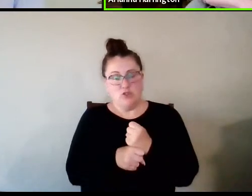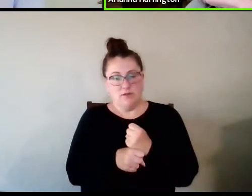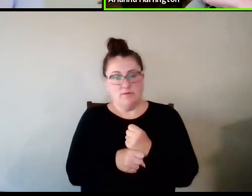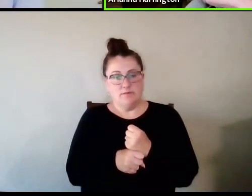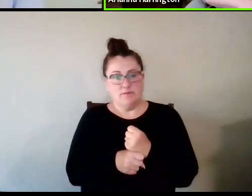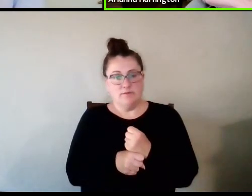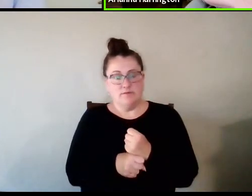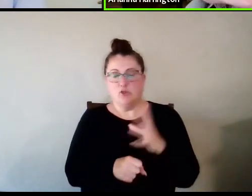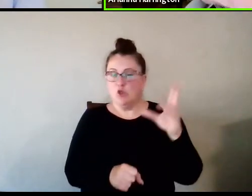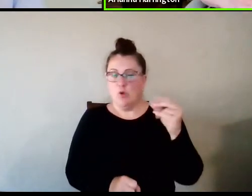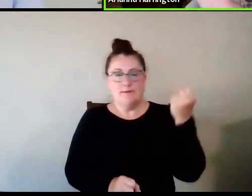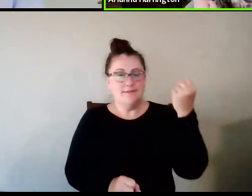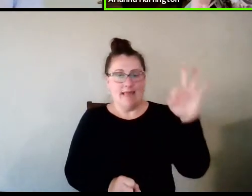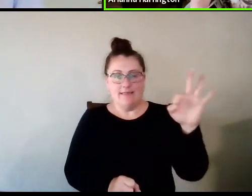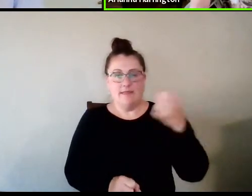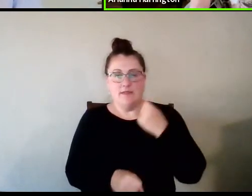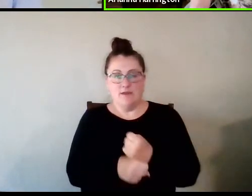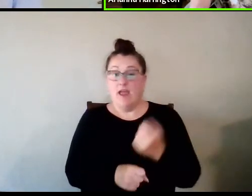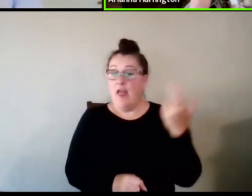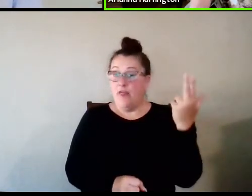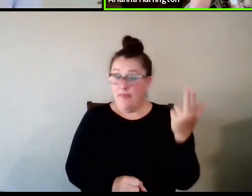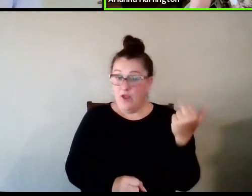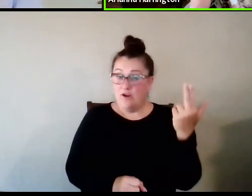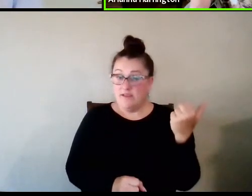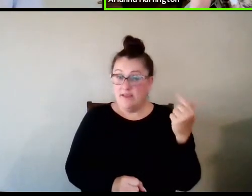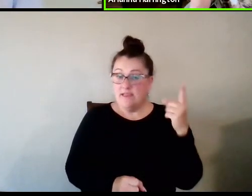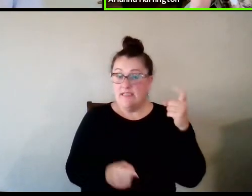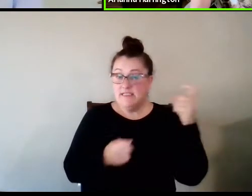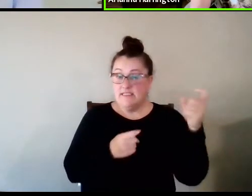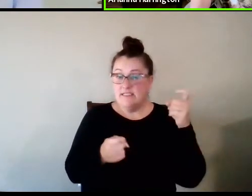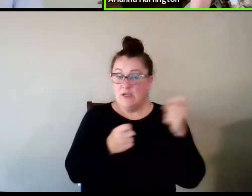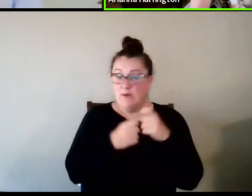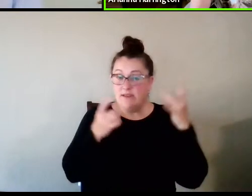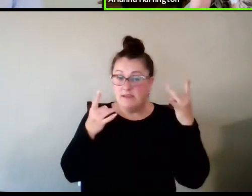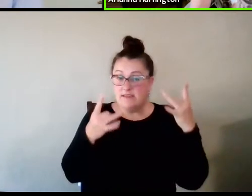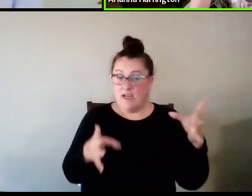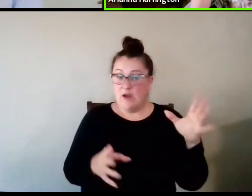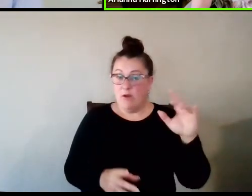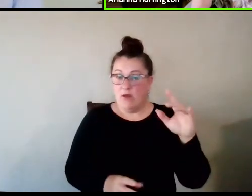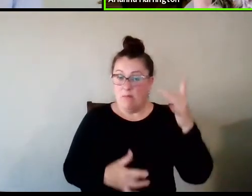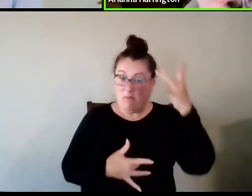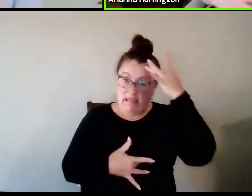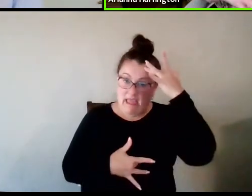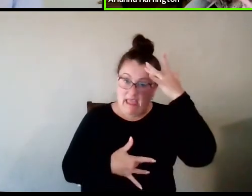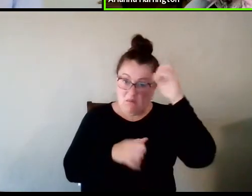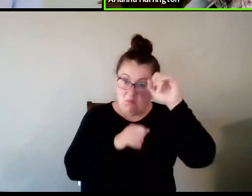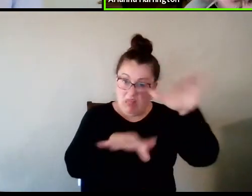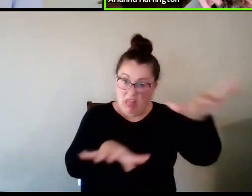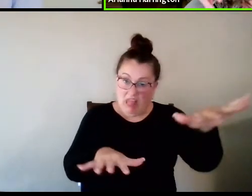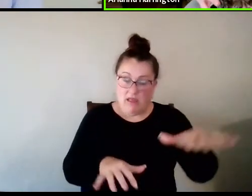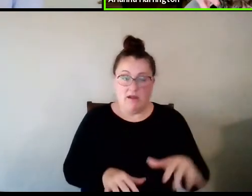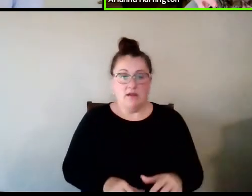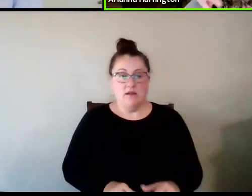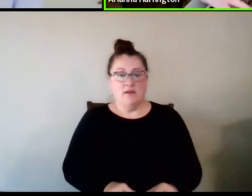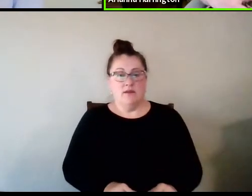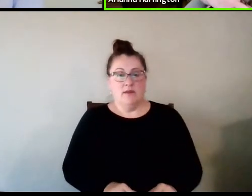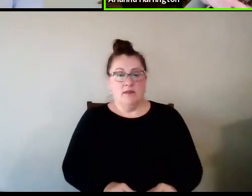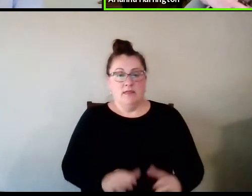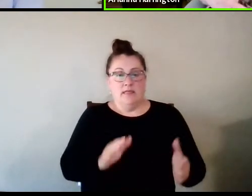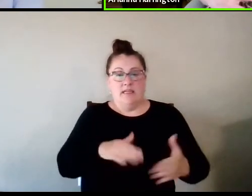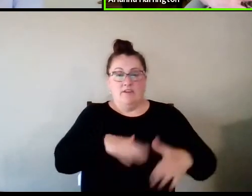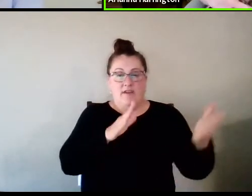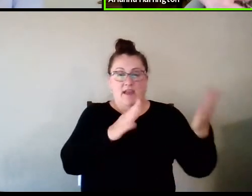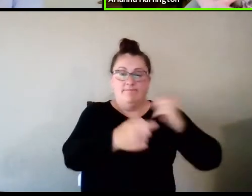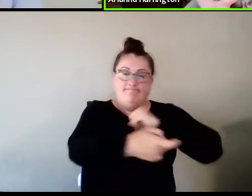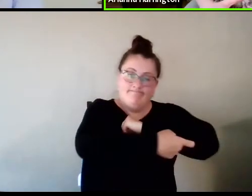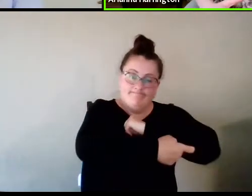For 19 years, 13 of which he had to deal with a terrible plague. He faced invasions,